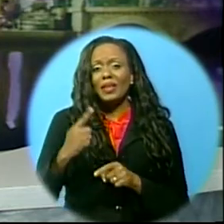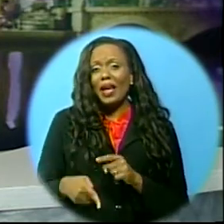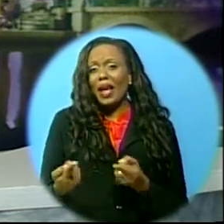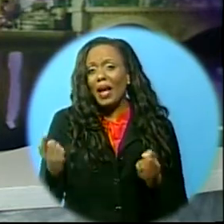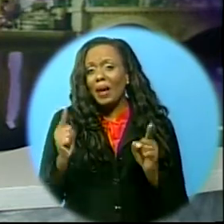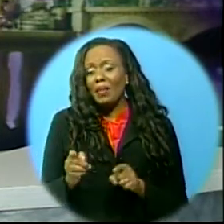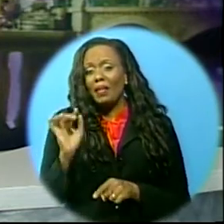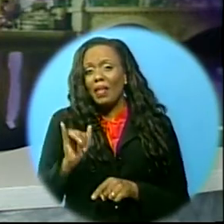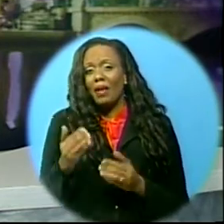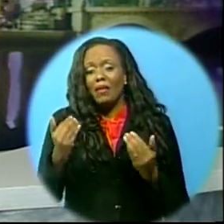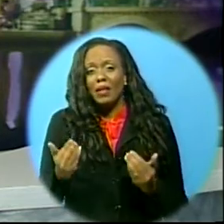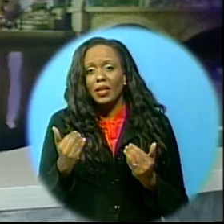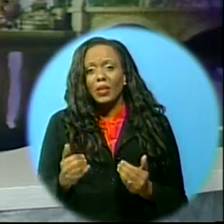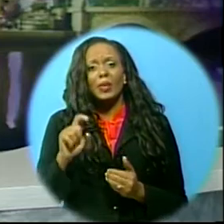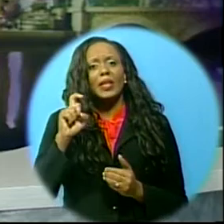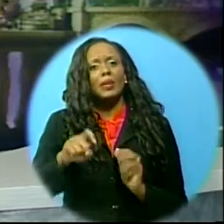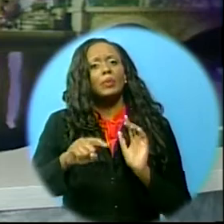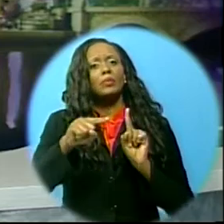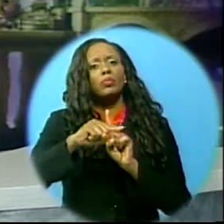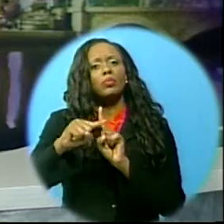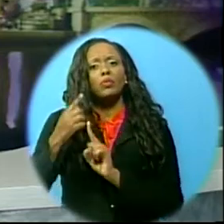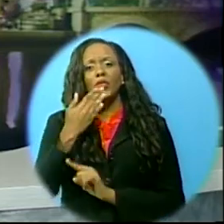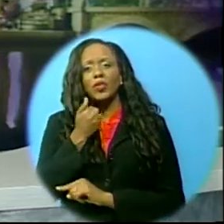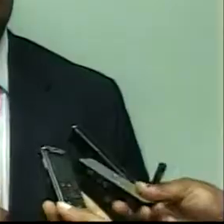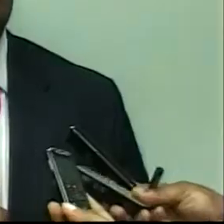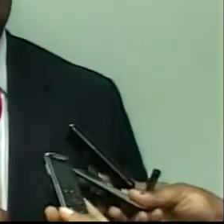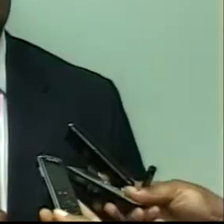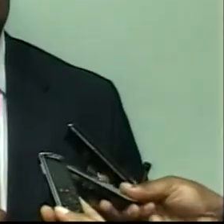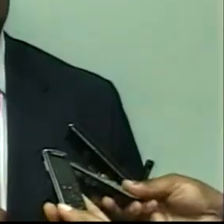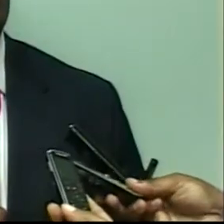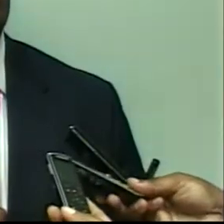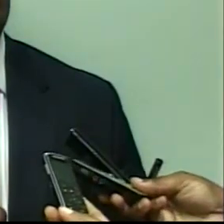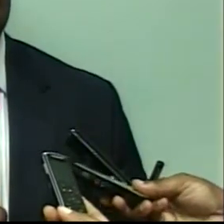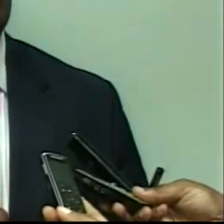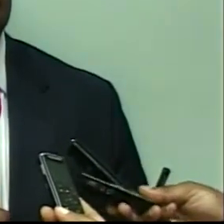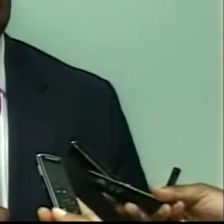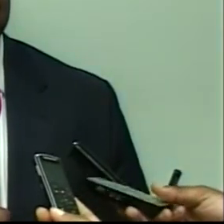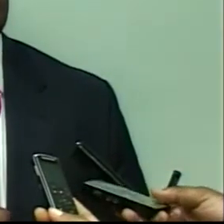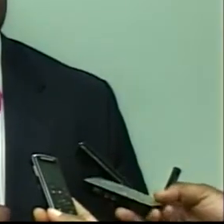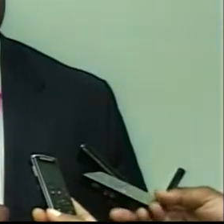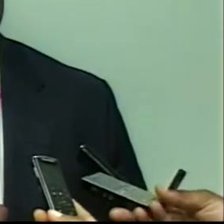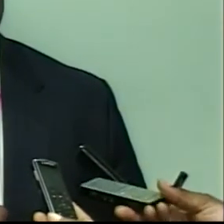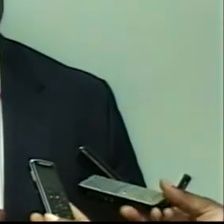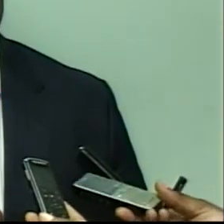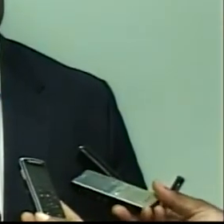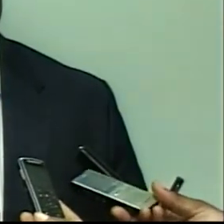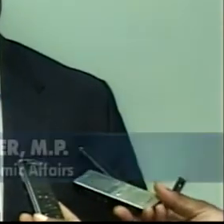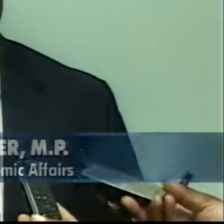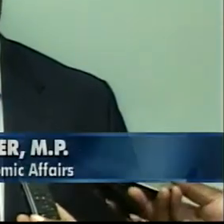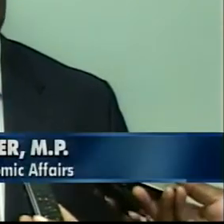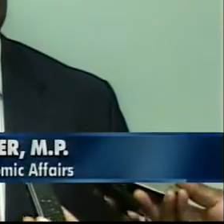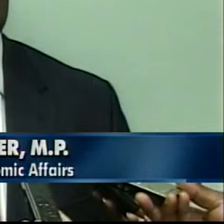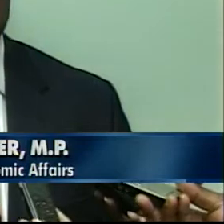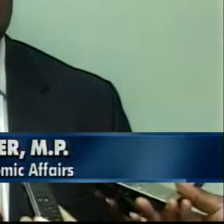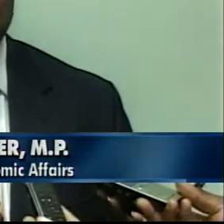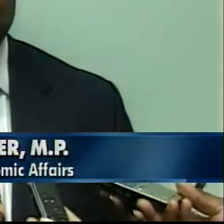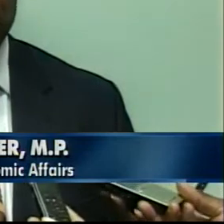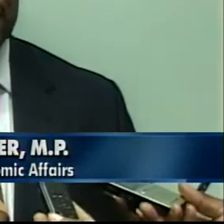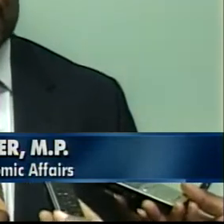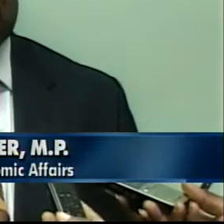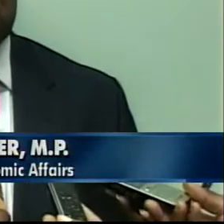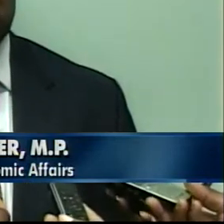cannot afford that at this time. We live in an instant coffee society. People want everything to happen